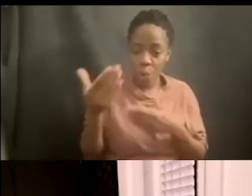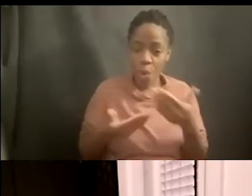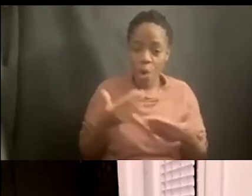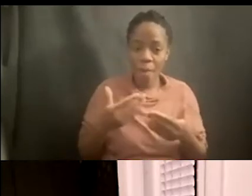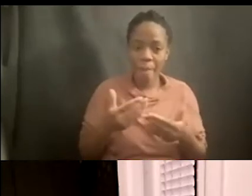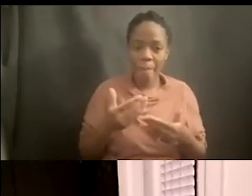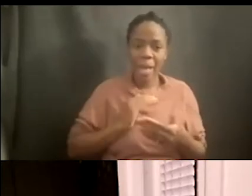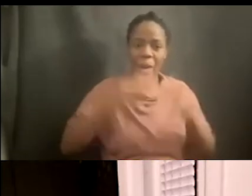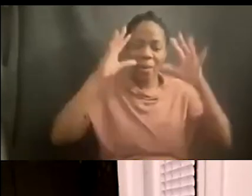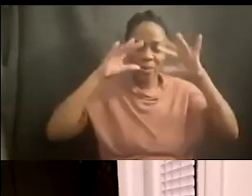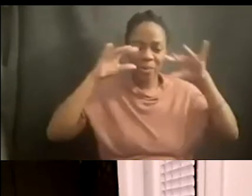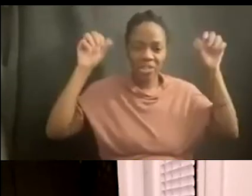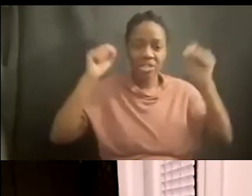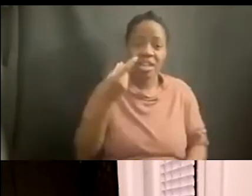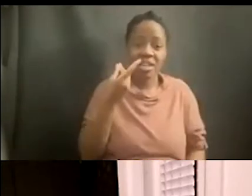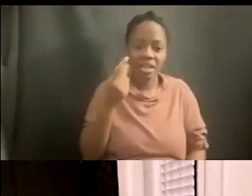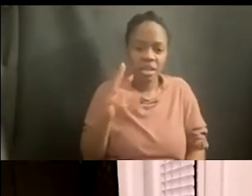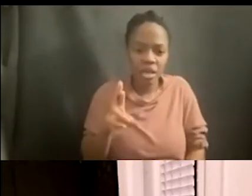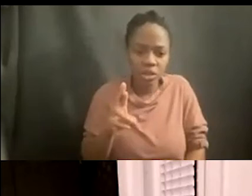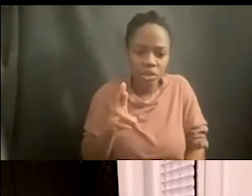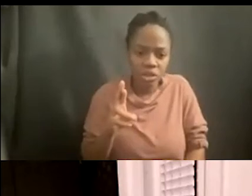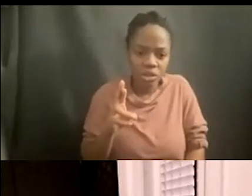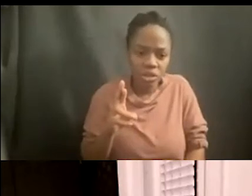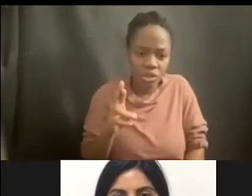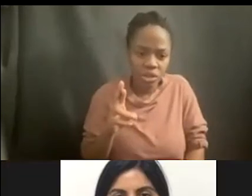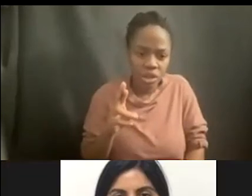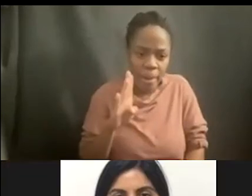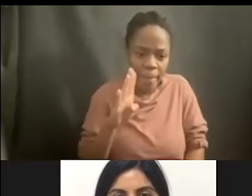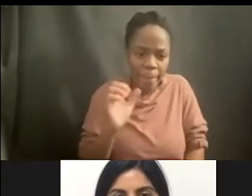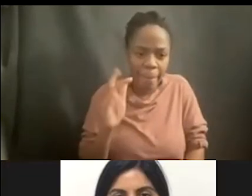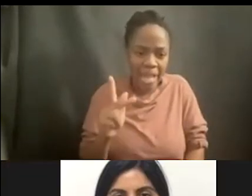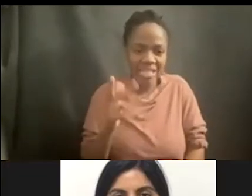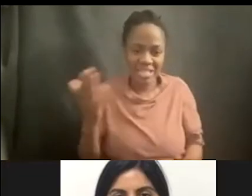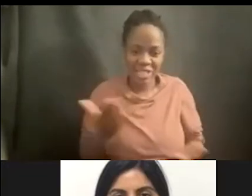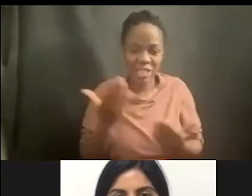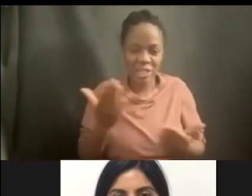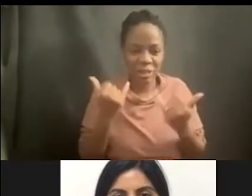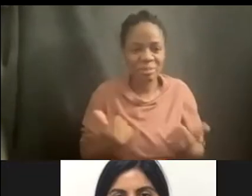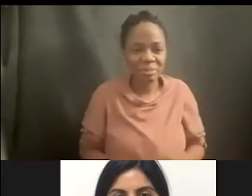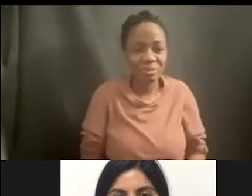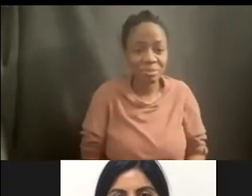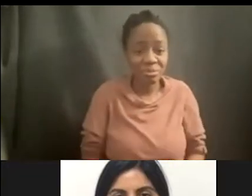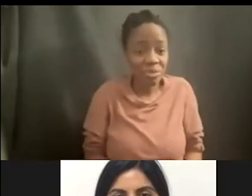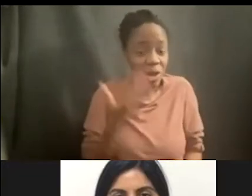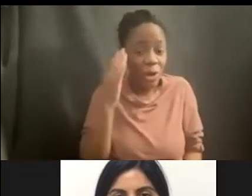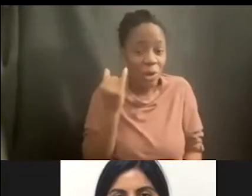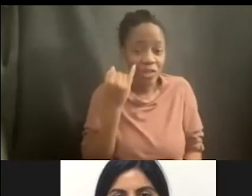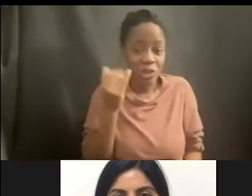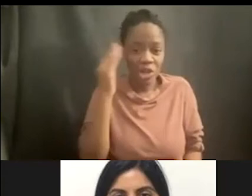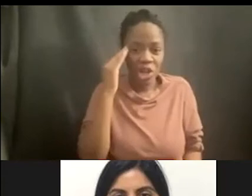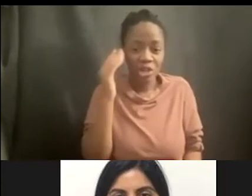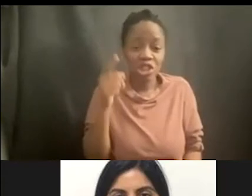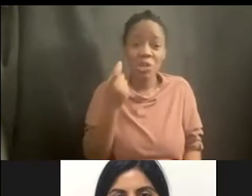president. So President Dr. Beck is here with us, and so I don't know if all of you know, but she just